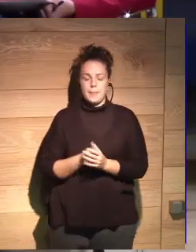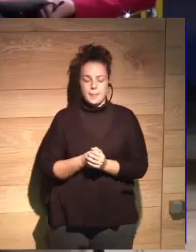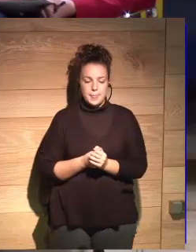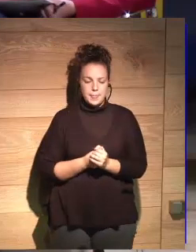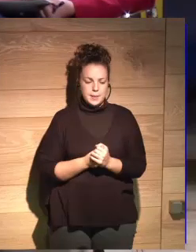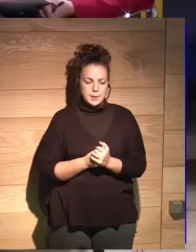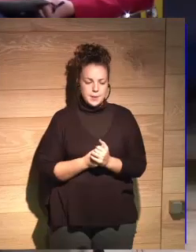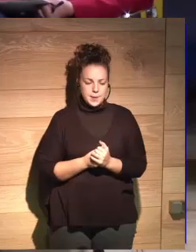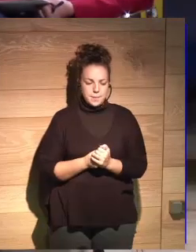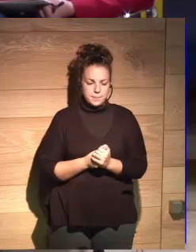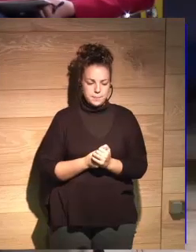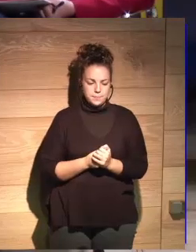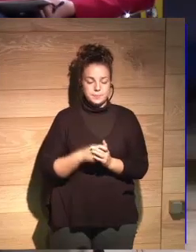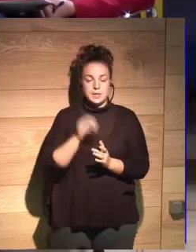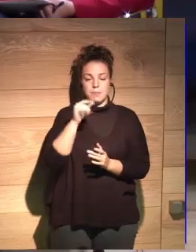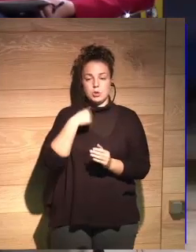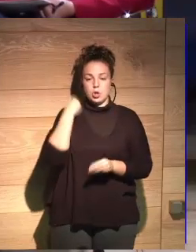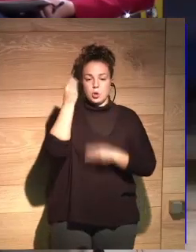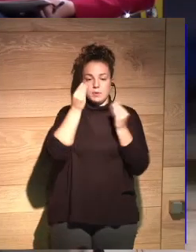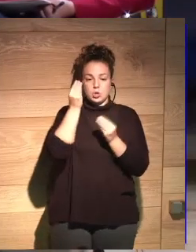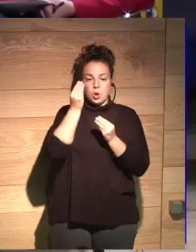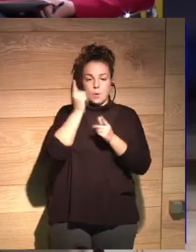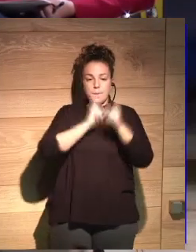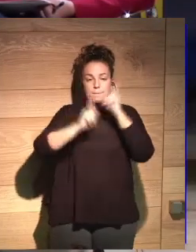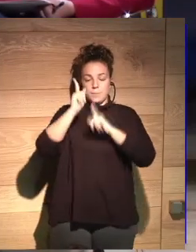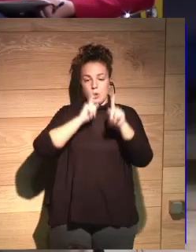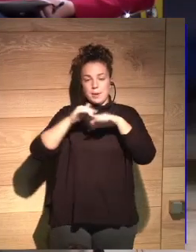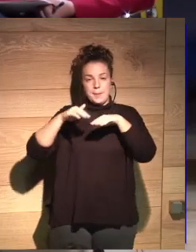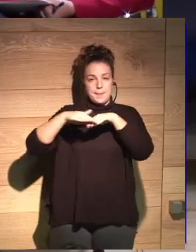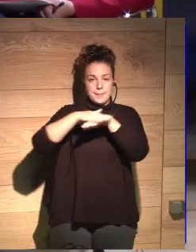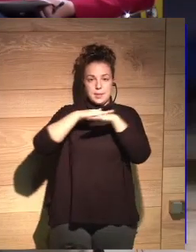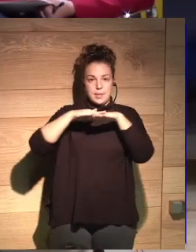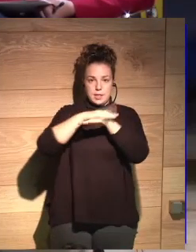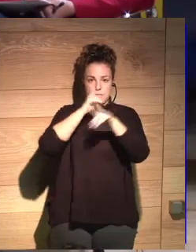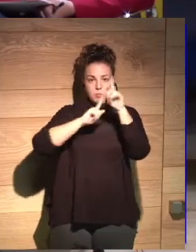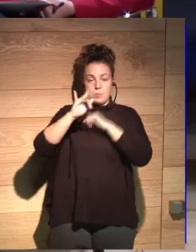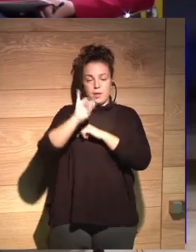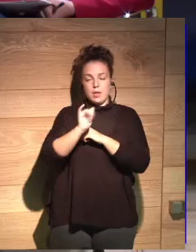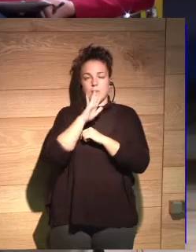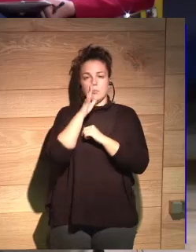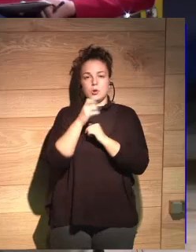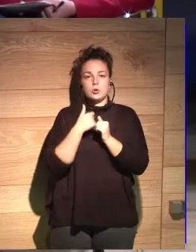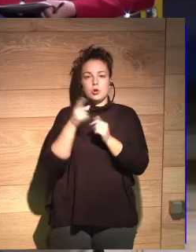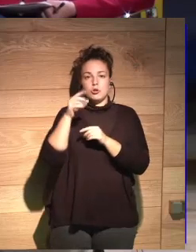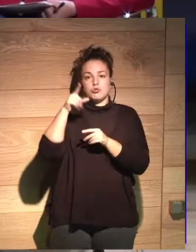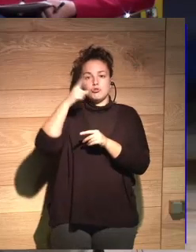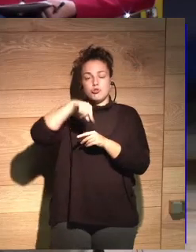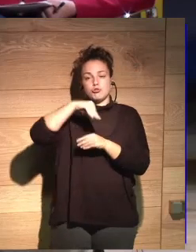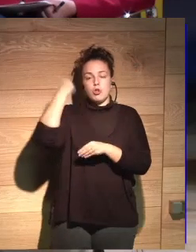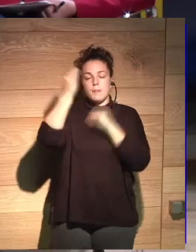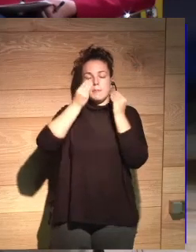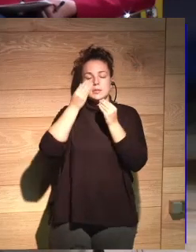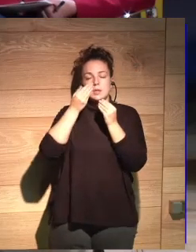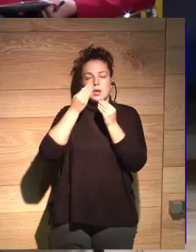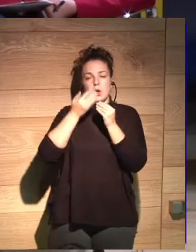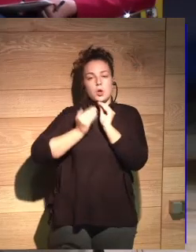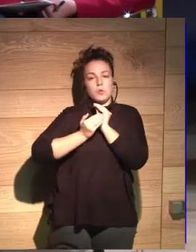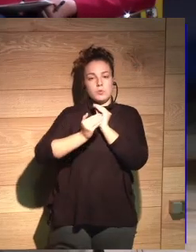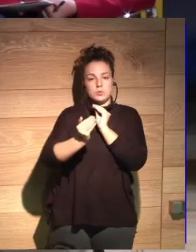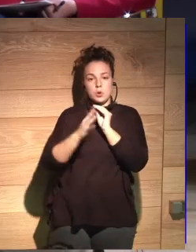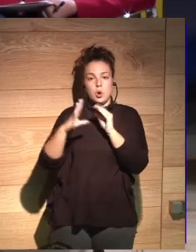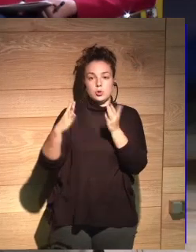is a fundamental problem here. We can't envision a future where everybody is enhanced, because that's such a strange future.